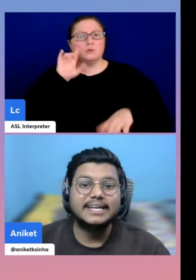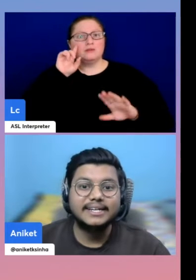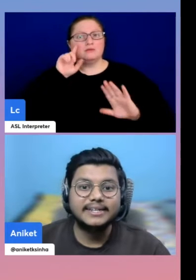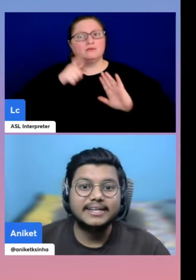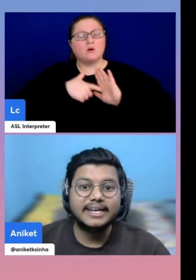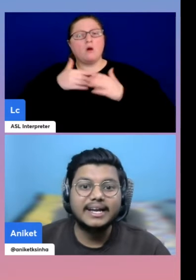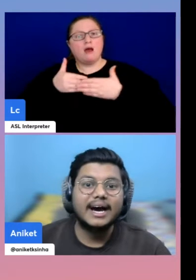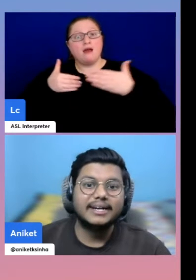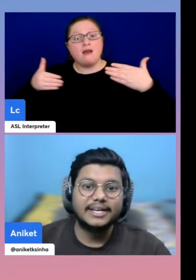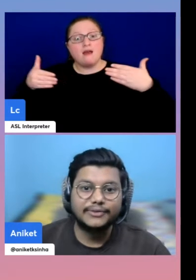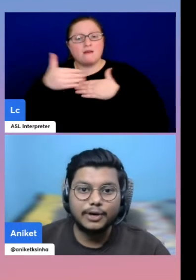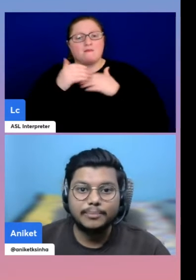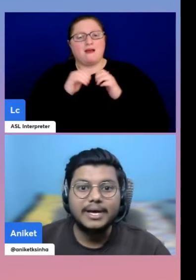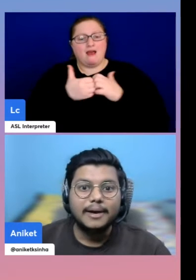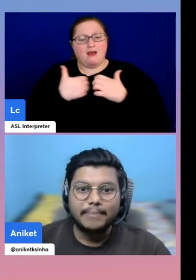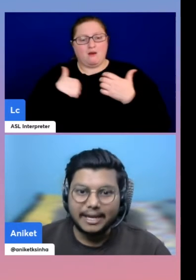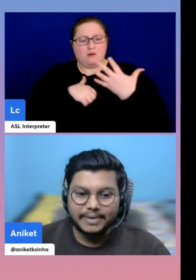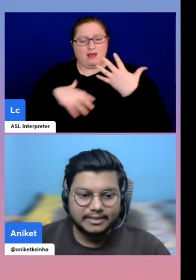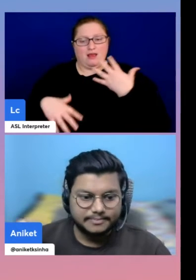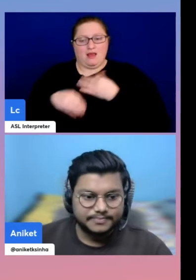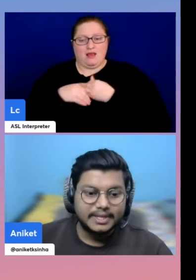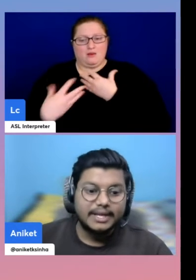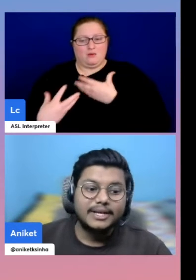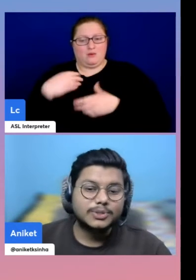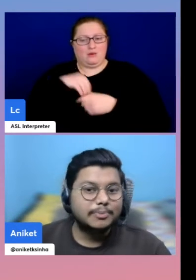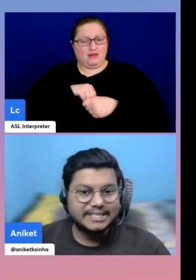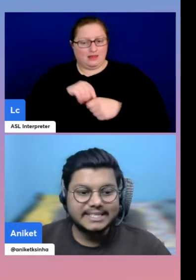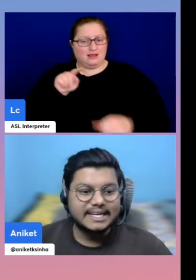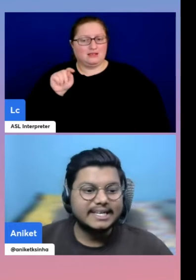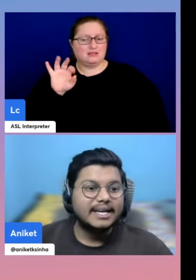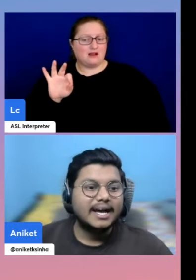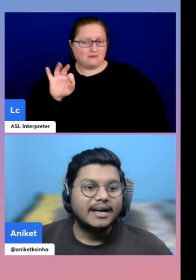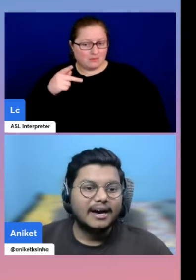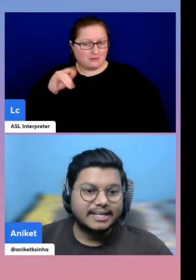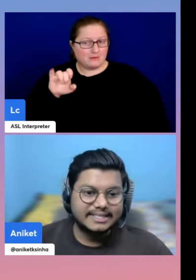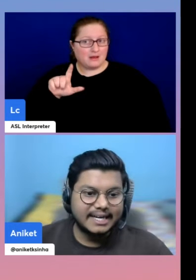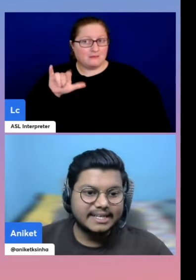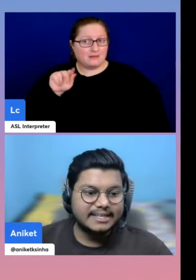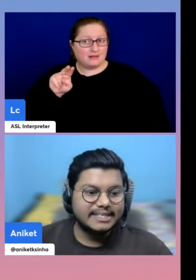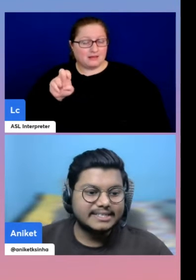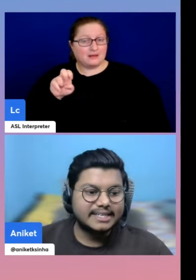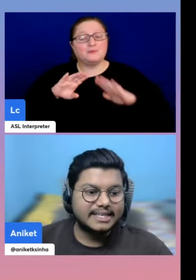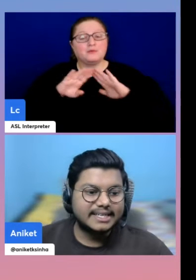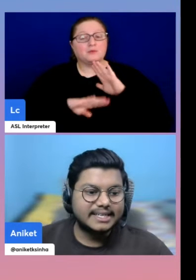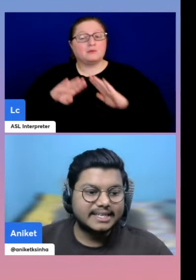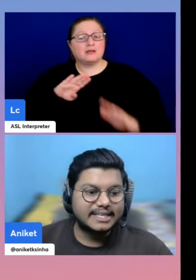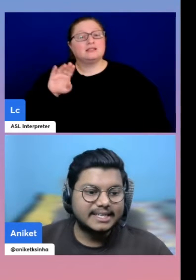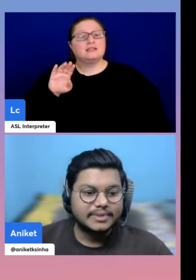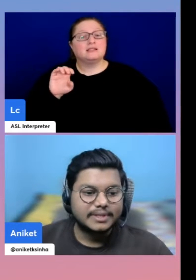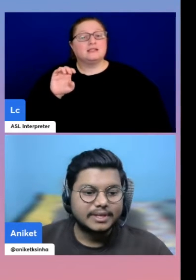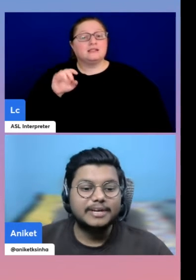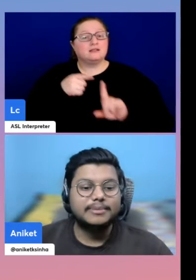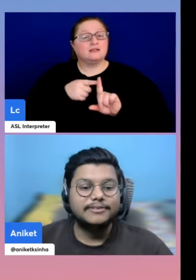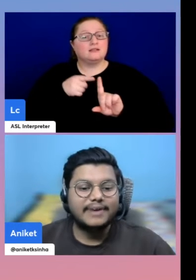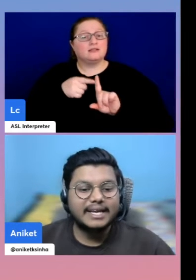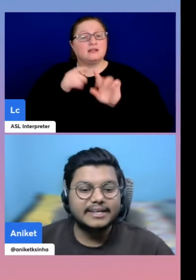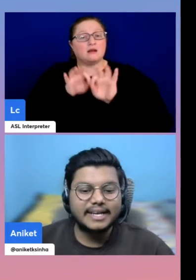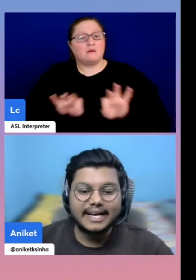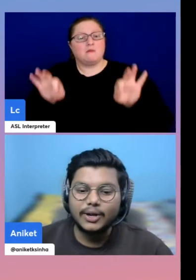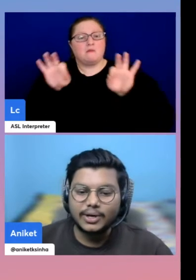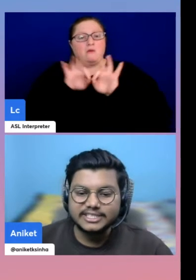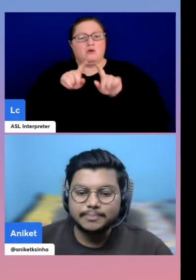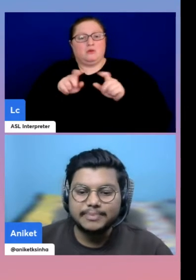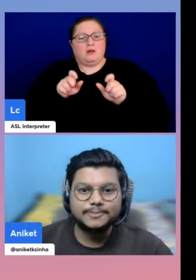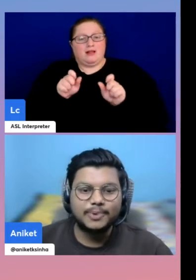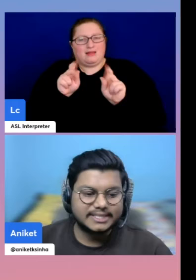adding Sentinel in our Terraform pipeline. So basically, Sentinel is a key to enable